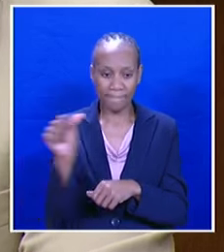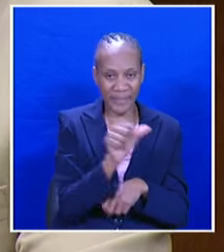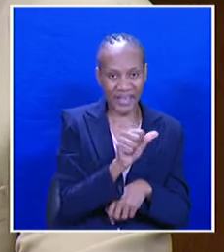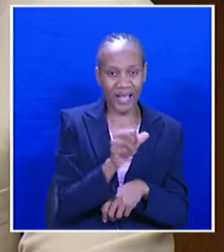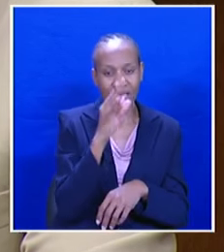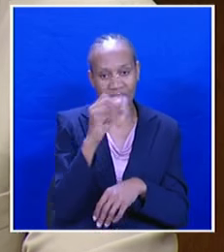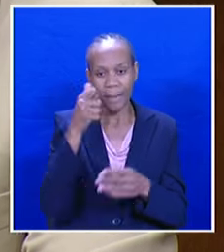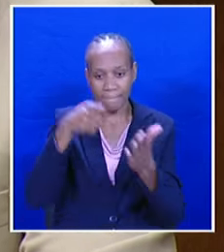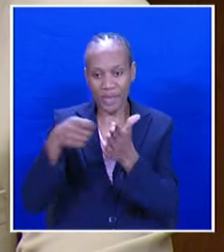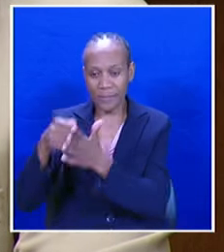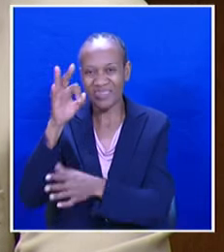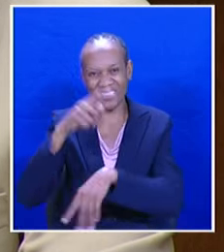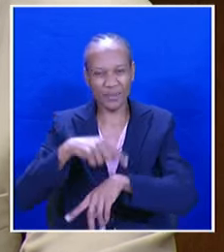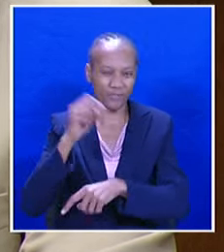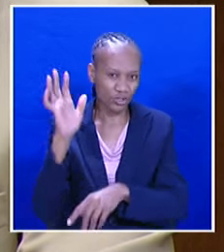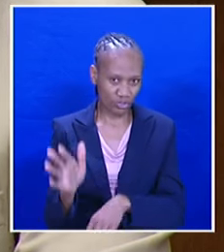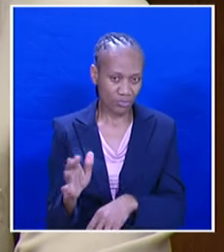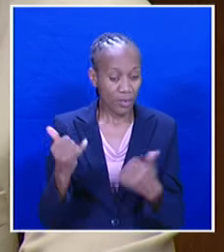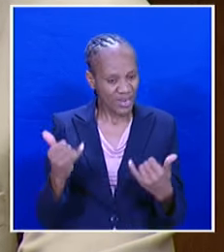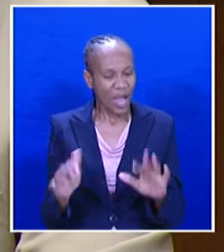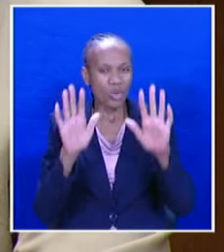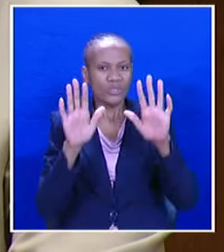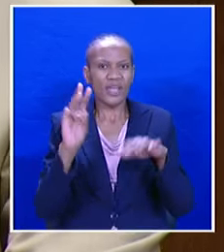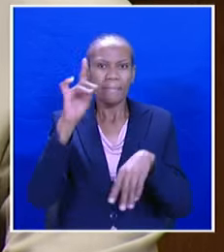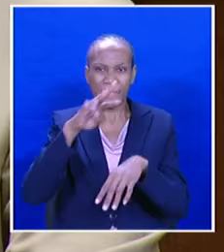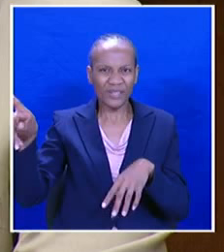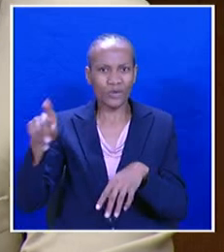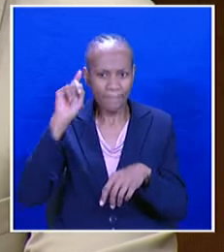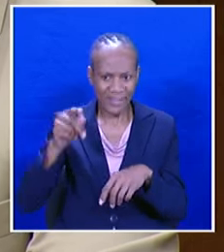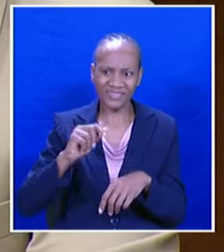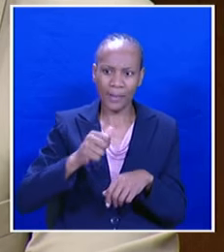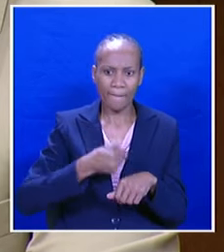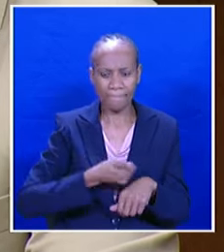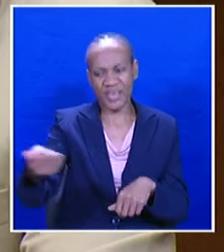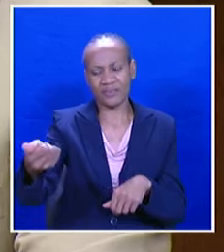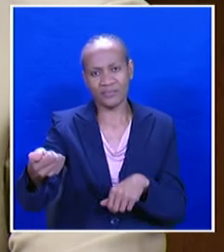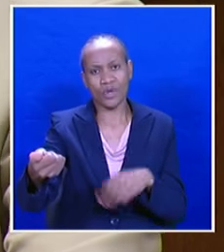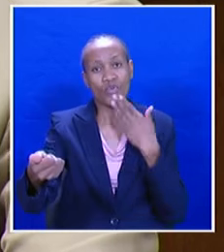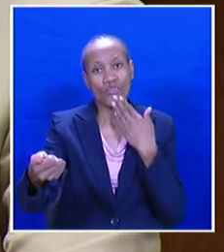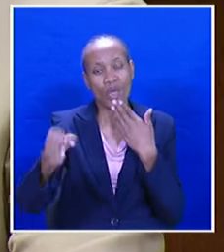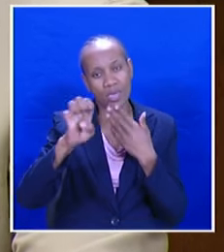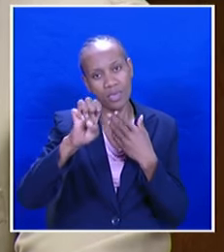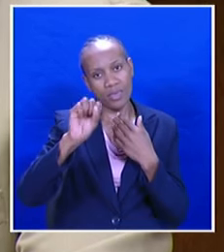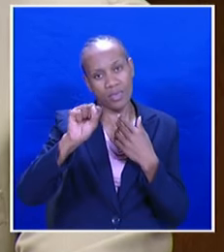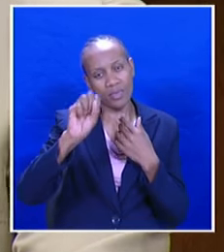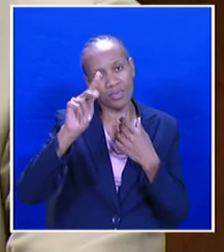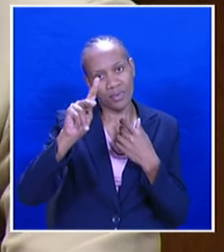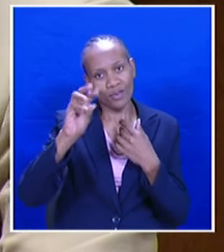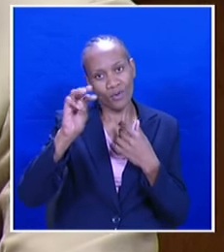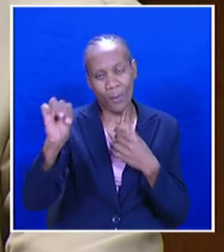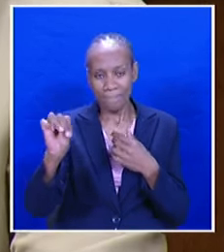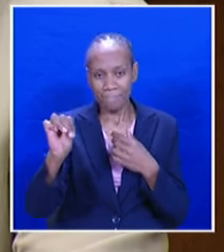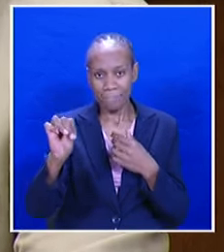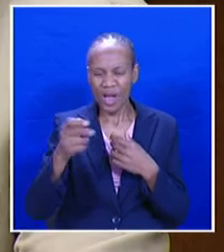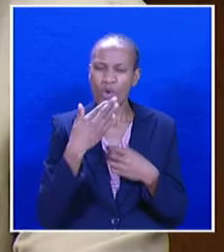about 10 billion rand that is owed to Eskom by government at national level,